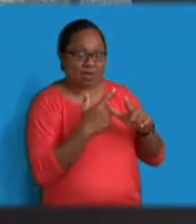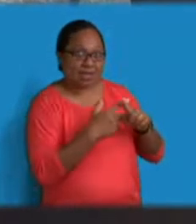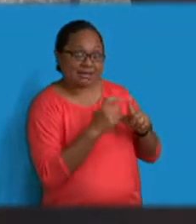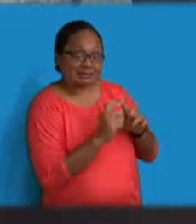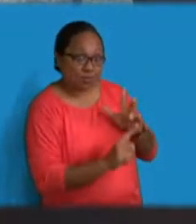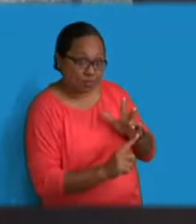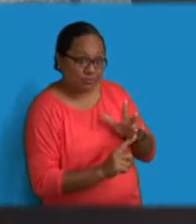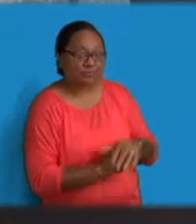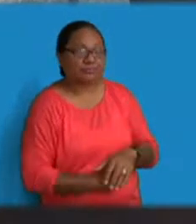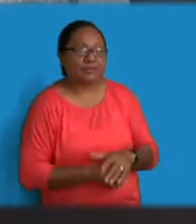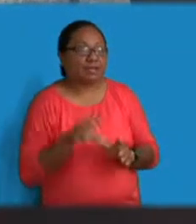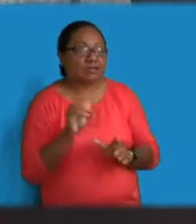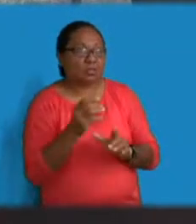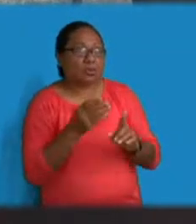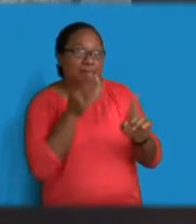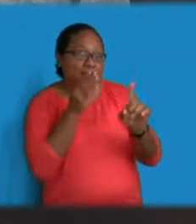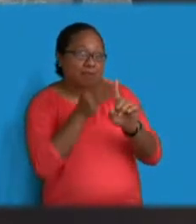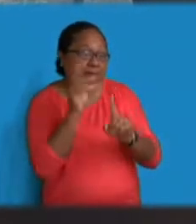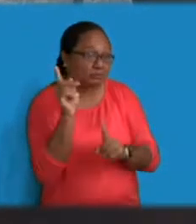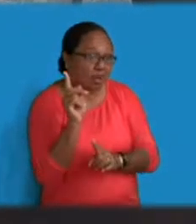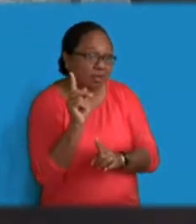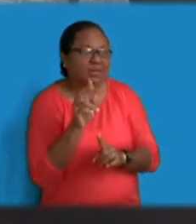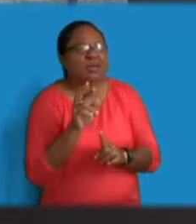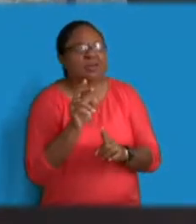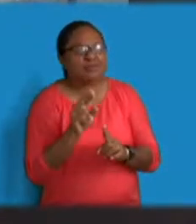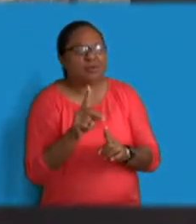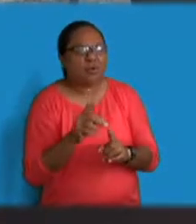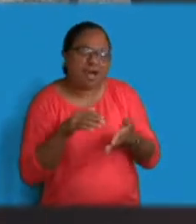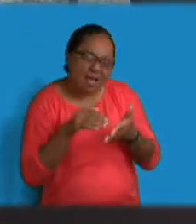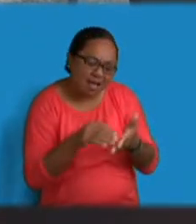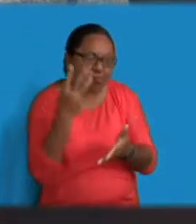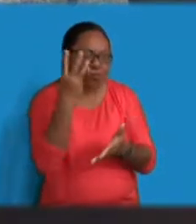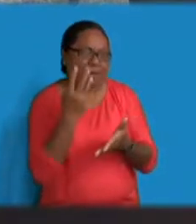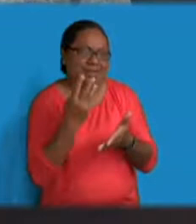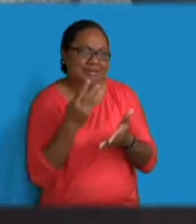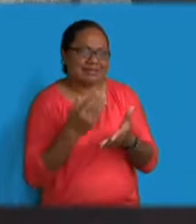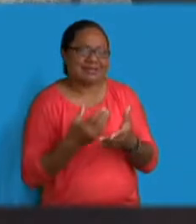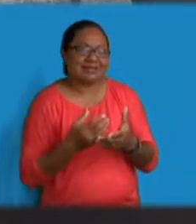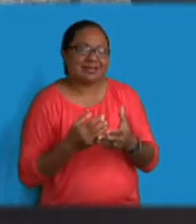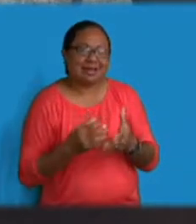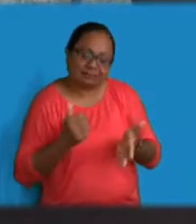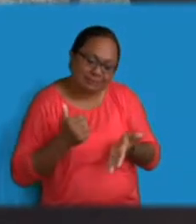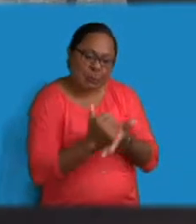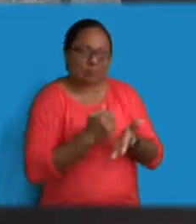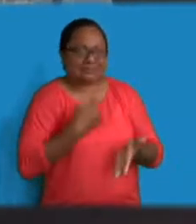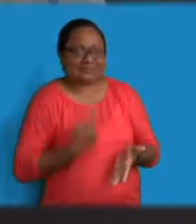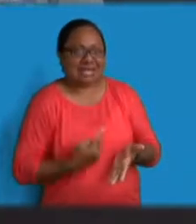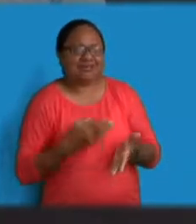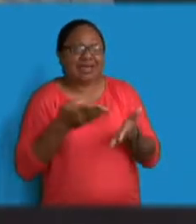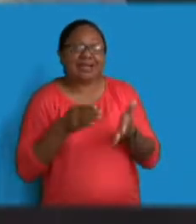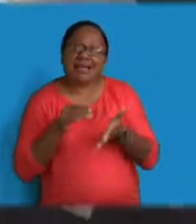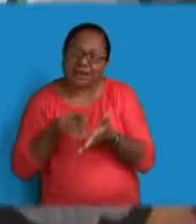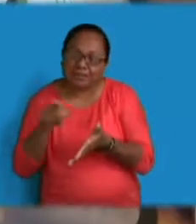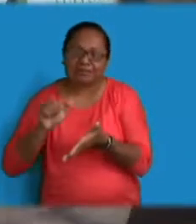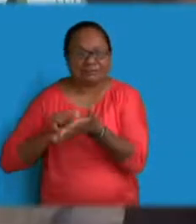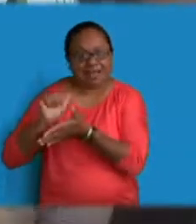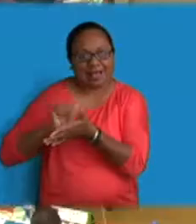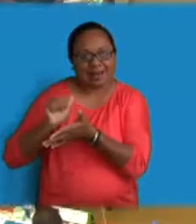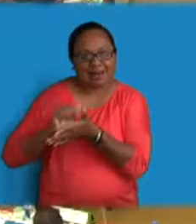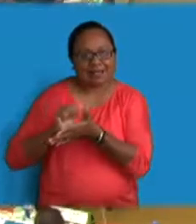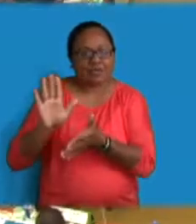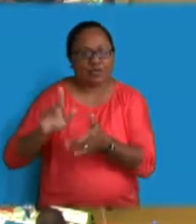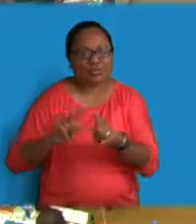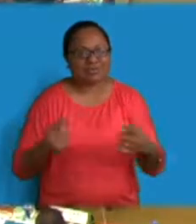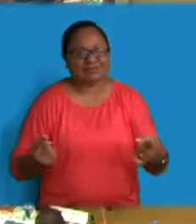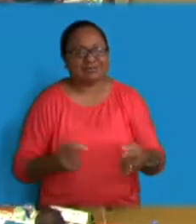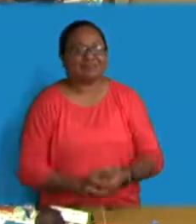aim behind this is the empowerment, economic empowerment of women and connecting them to markets. Thank you, Madam Speaker. Thank you.